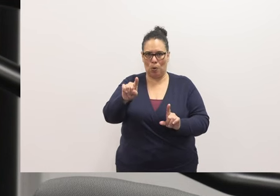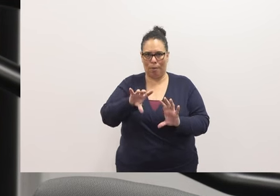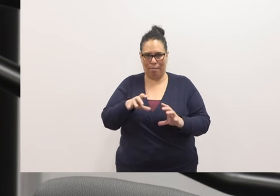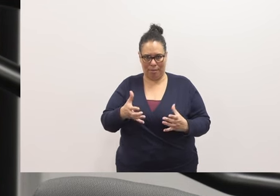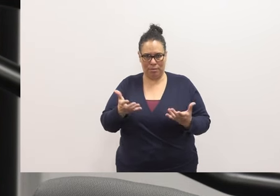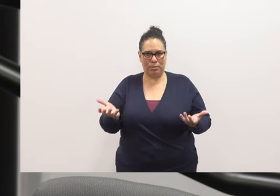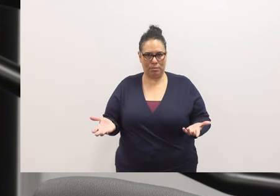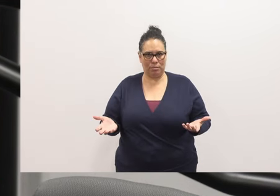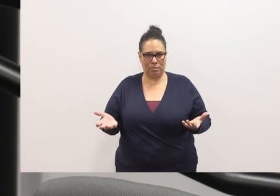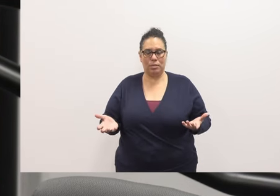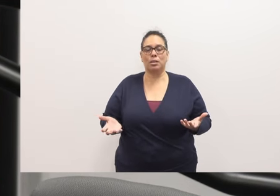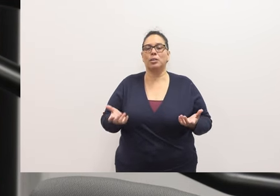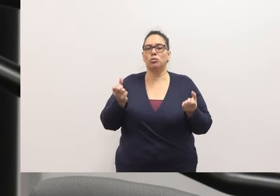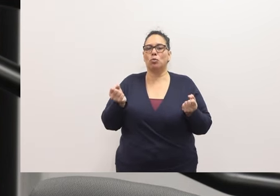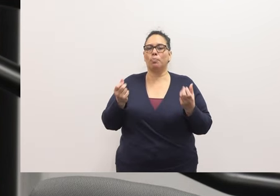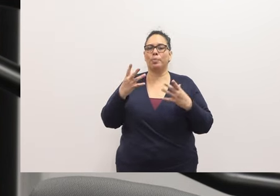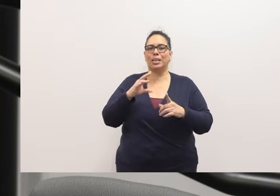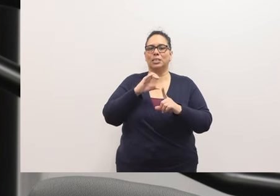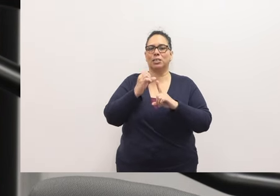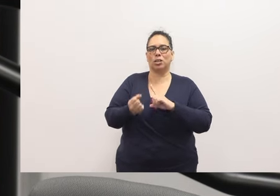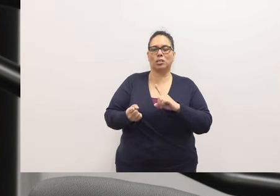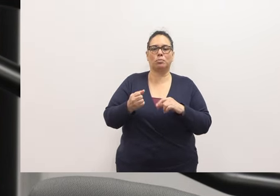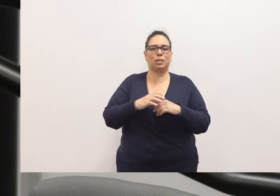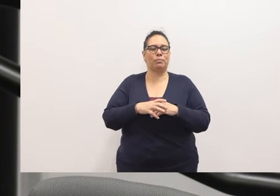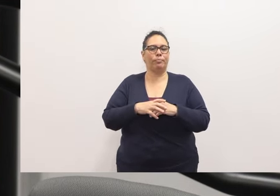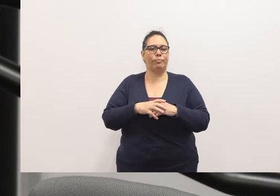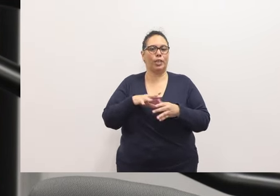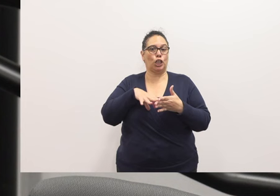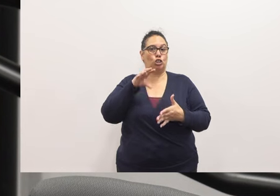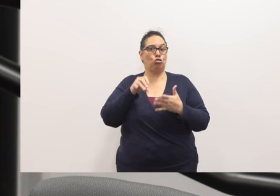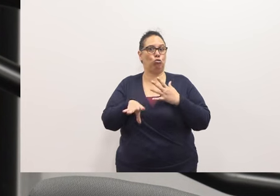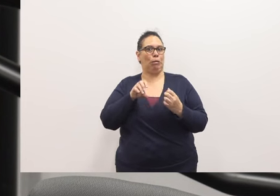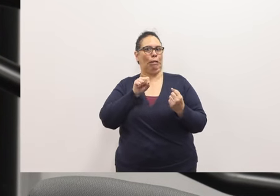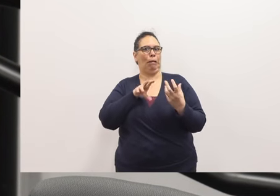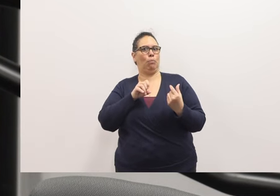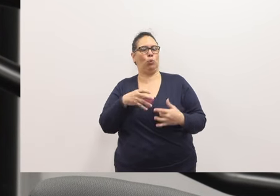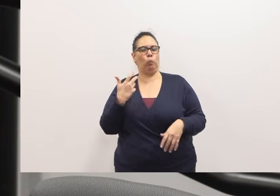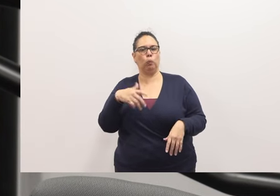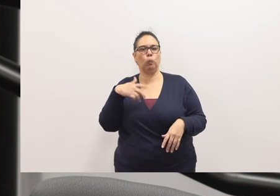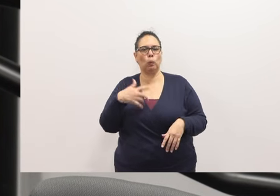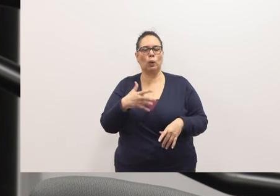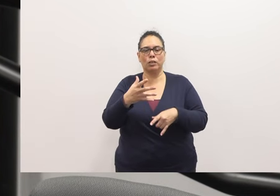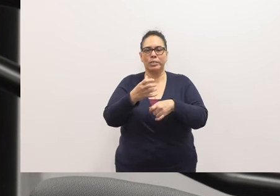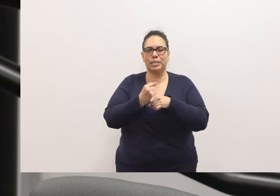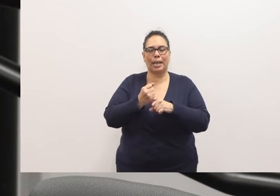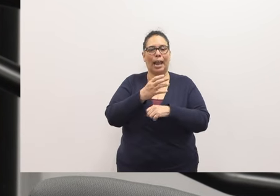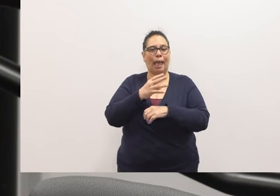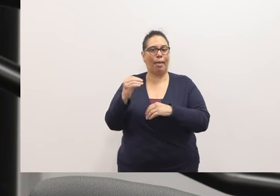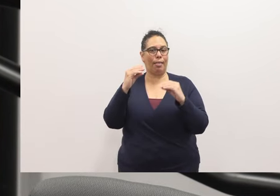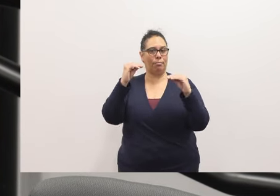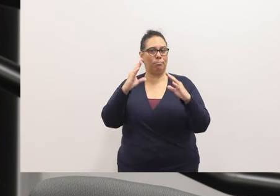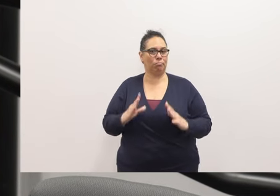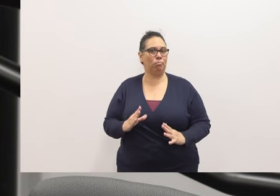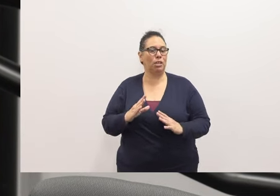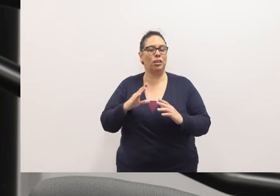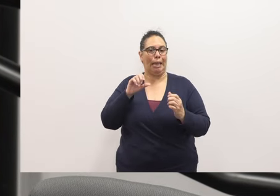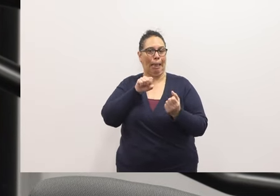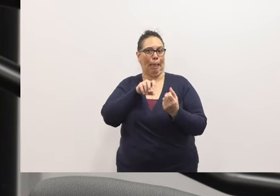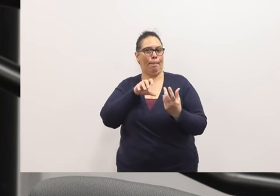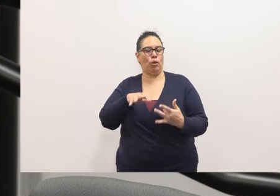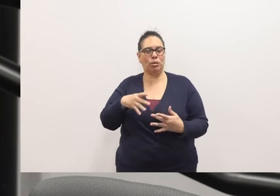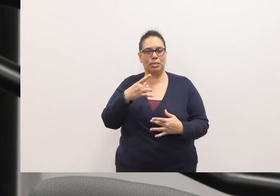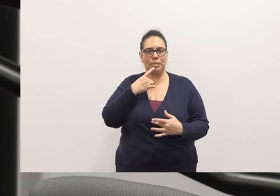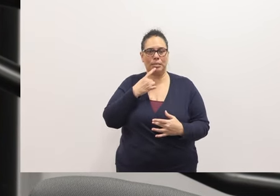the circumstances, the testimonial, the student input that we received, as well as the educator input, indicates